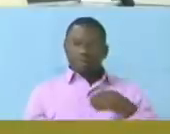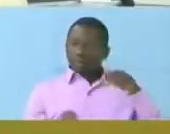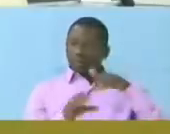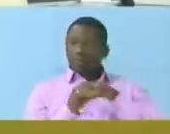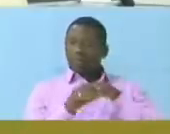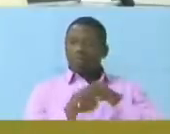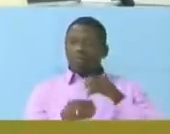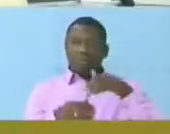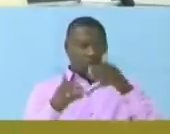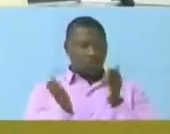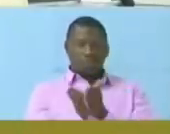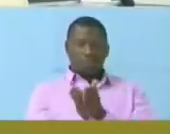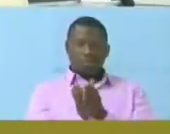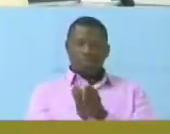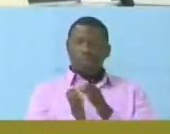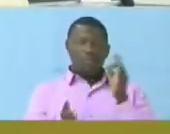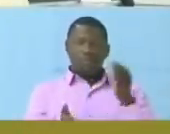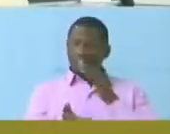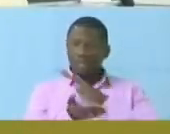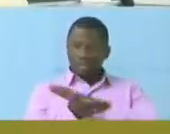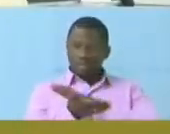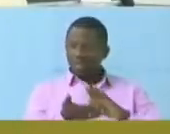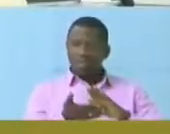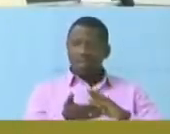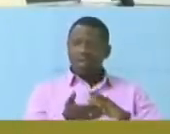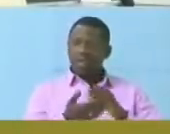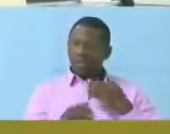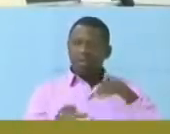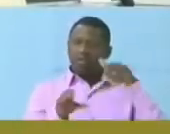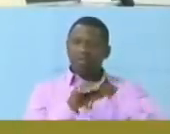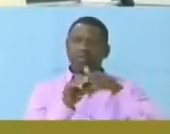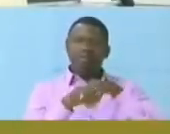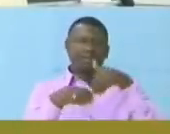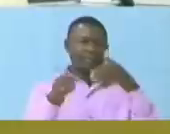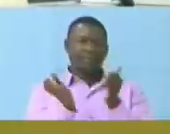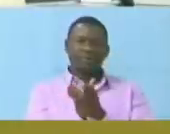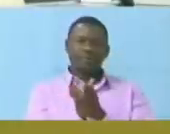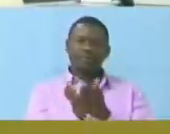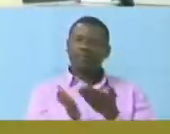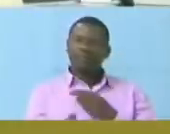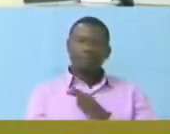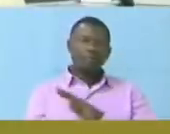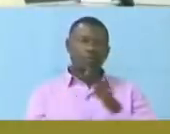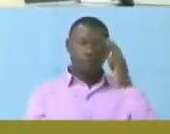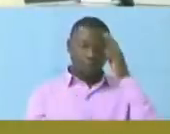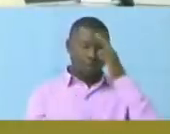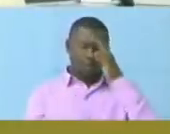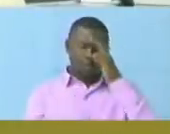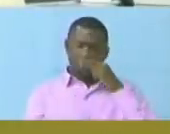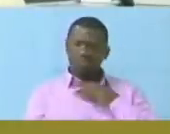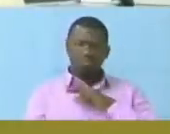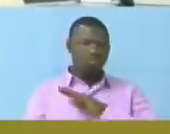it's very clear, and I also form part of the task force, I have no reason to disbelieve.